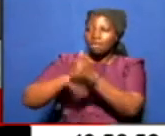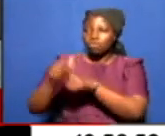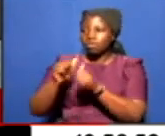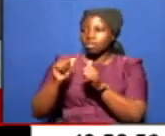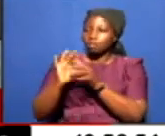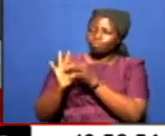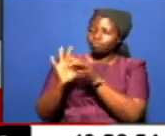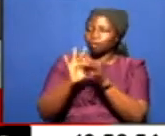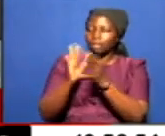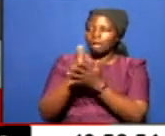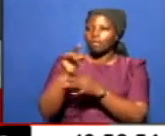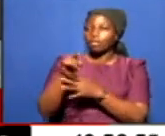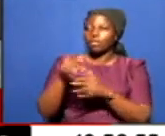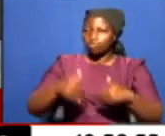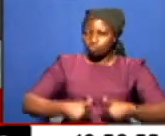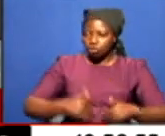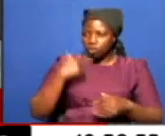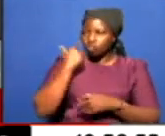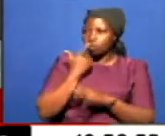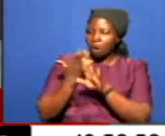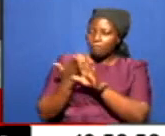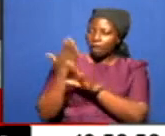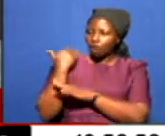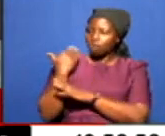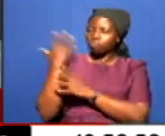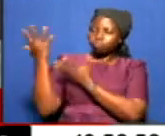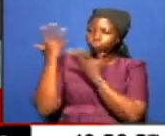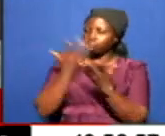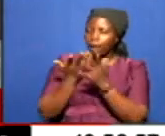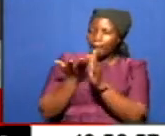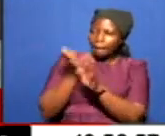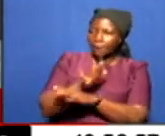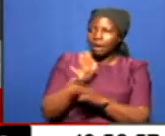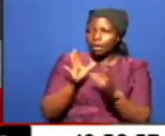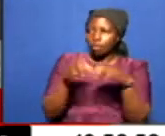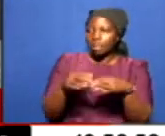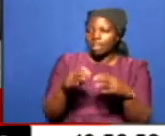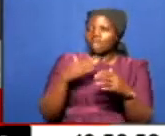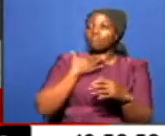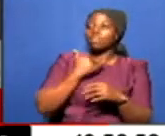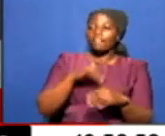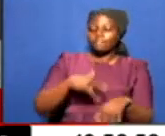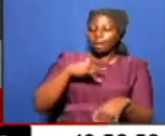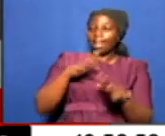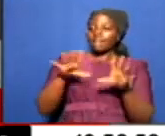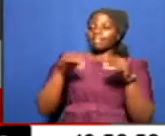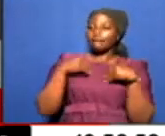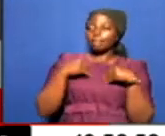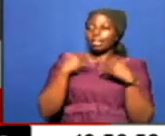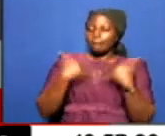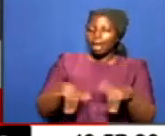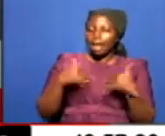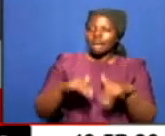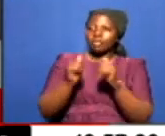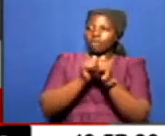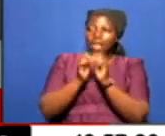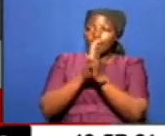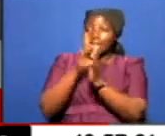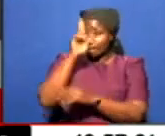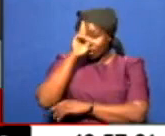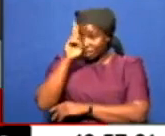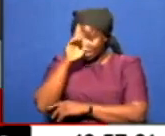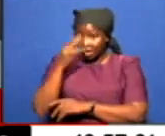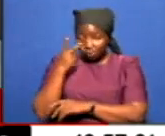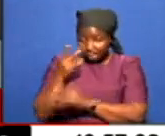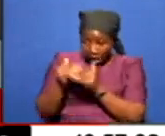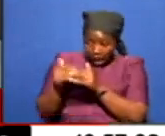that have been either brought back to the community, mm-hmm. and they want to feel accepted, playing together with policemen. And you see, after